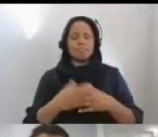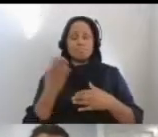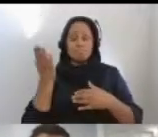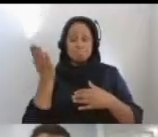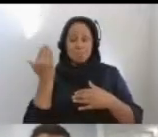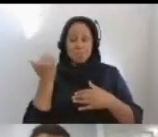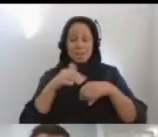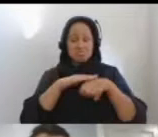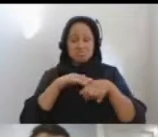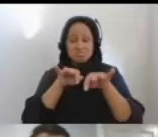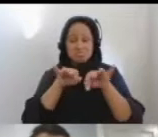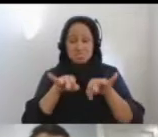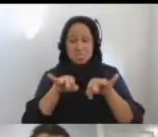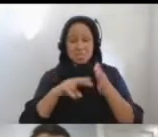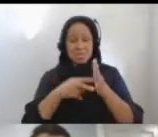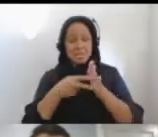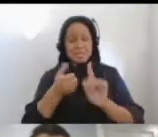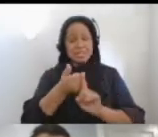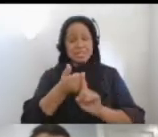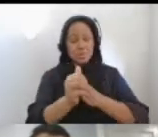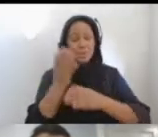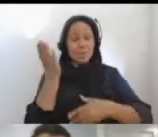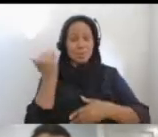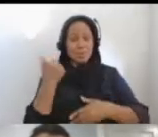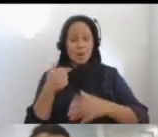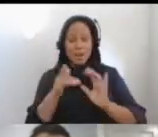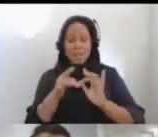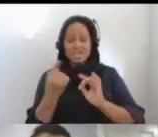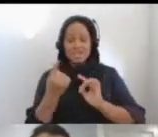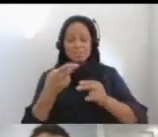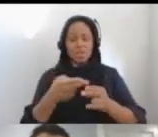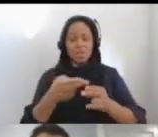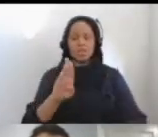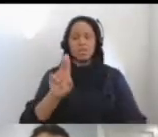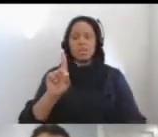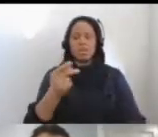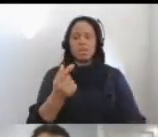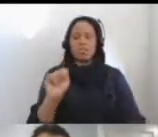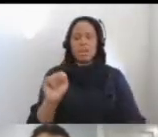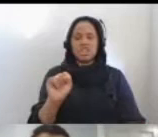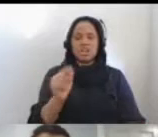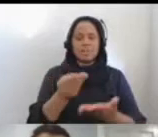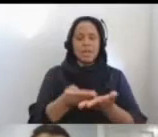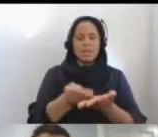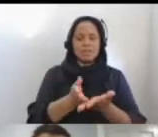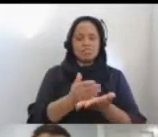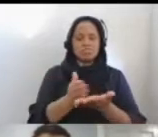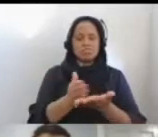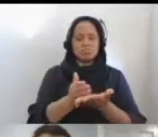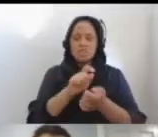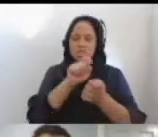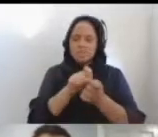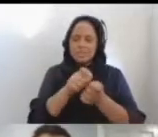of what self-direction was, I mentioned something called the budget, this annual fund that you're allotted every year,